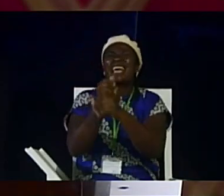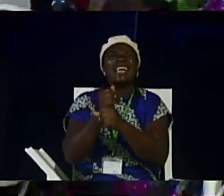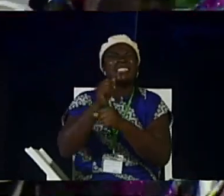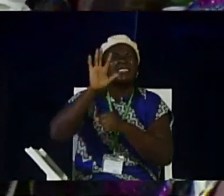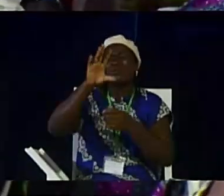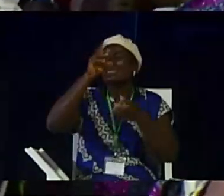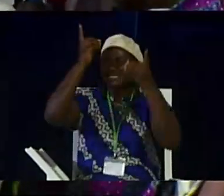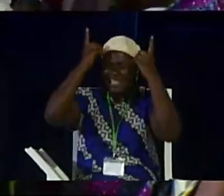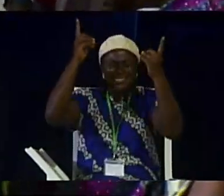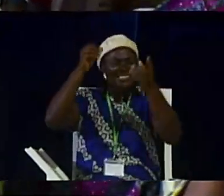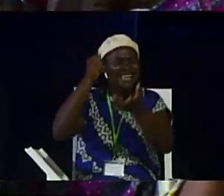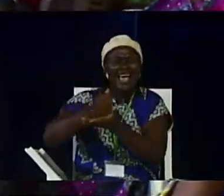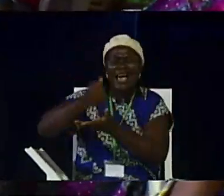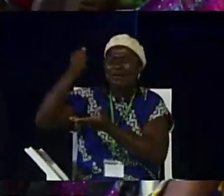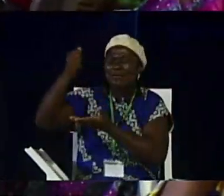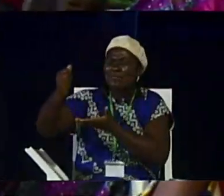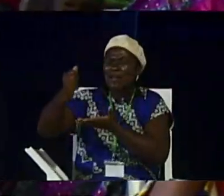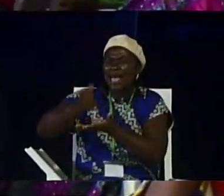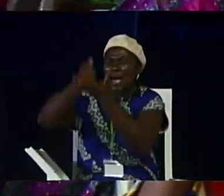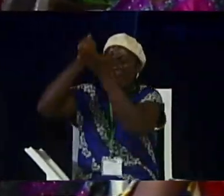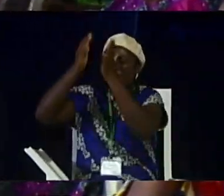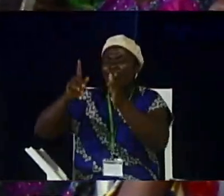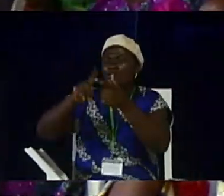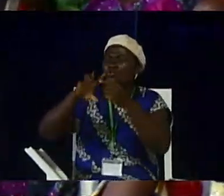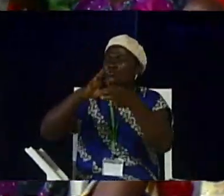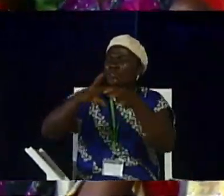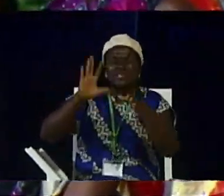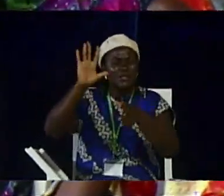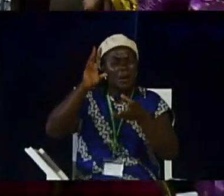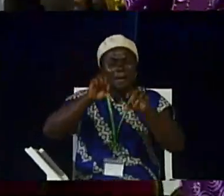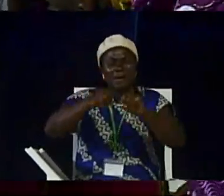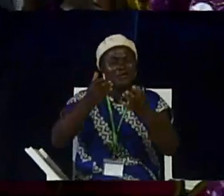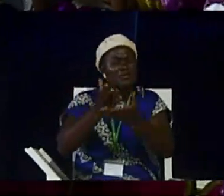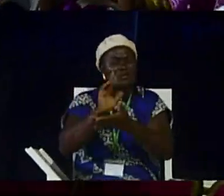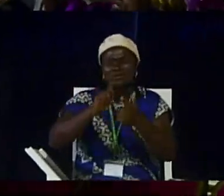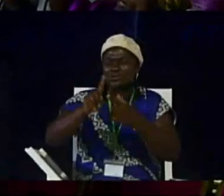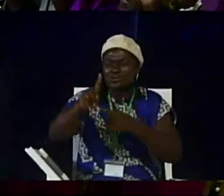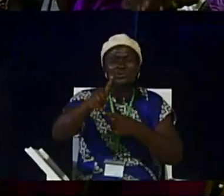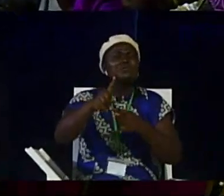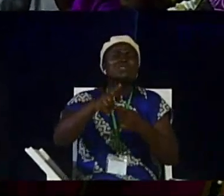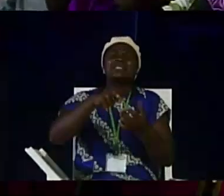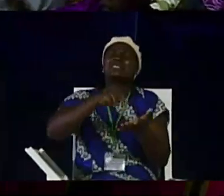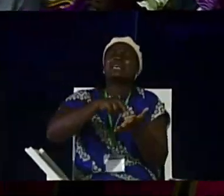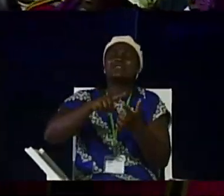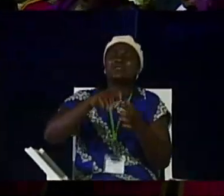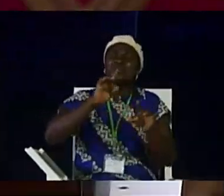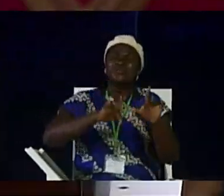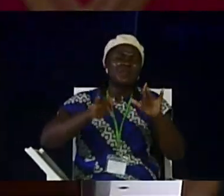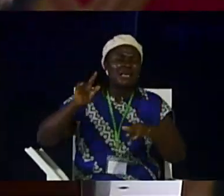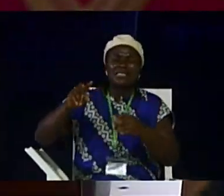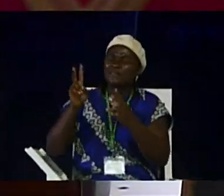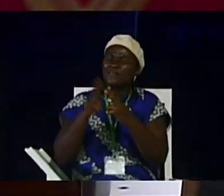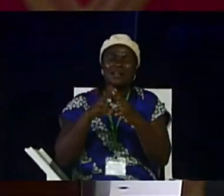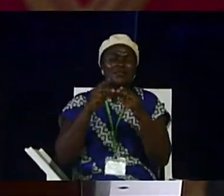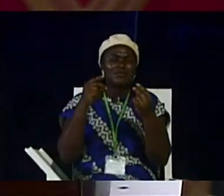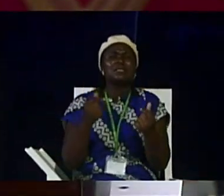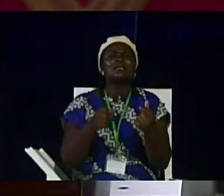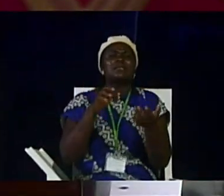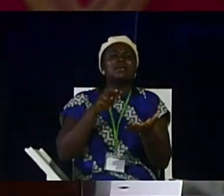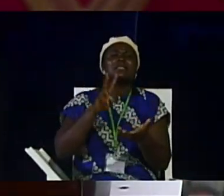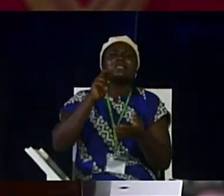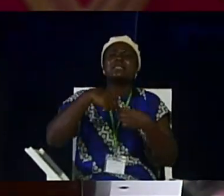helpers to release your breakthrough to you. Stand to your feet very quickly. Lift your voice to